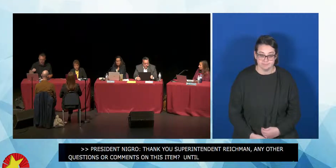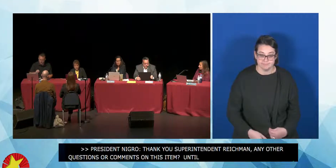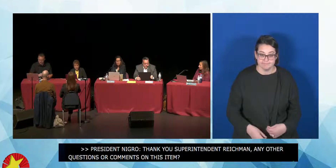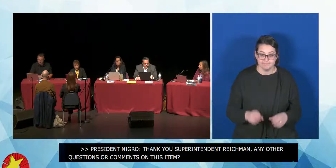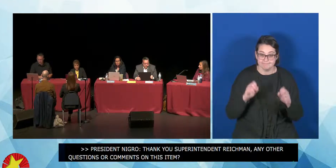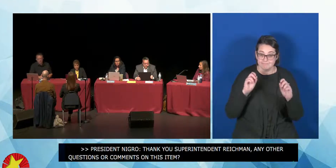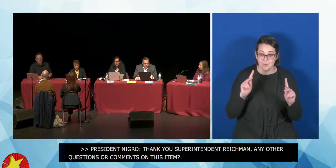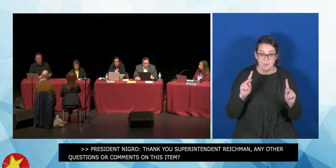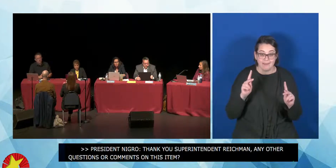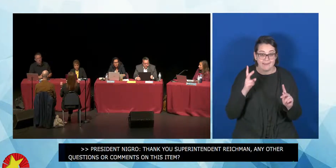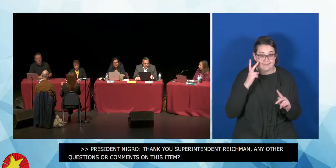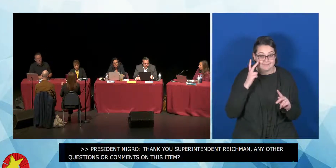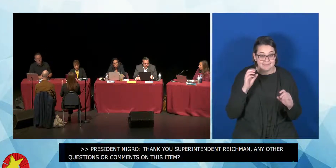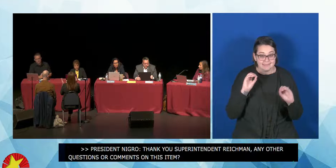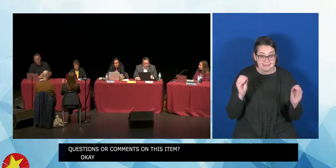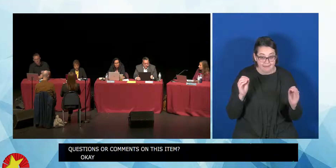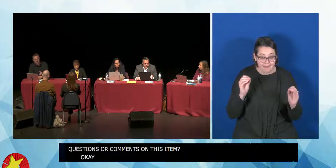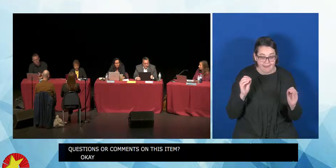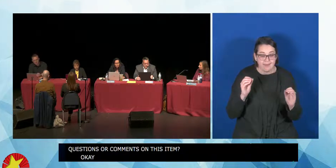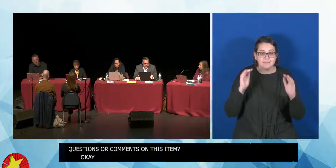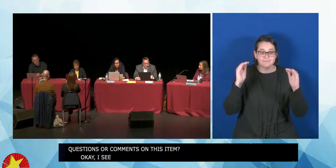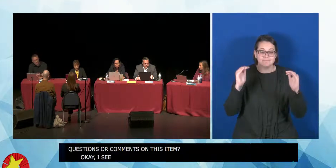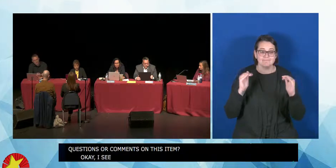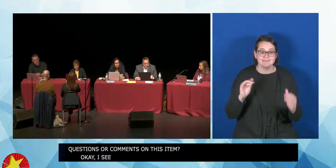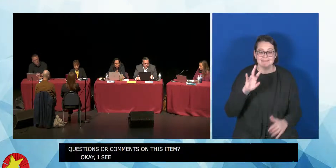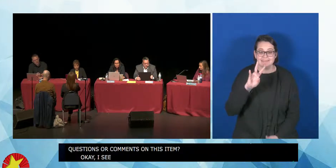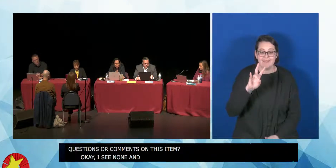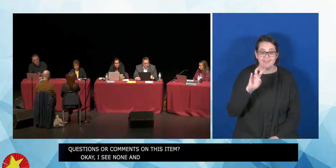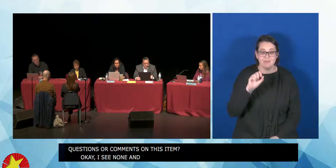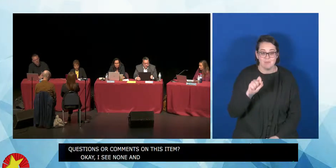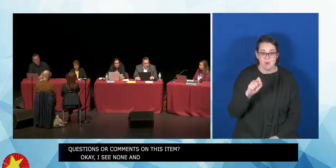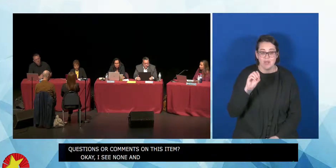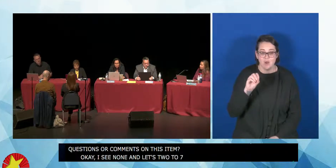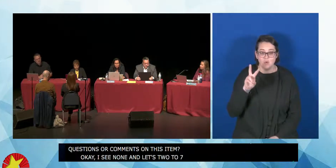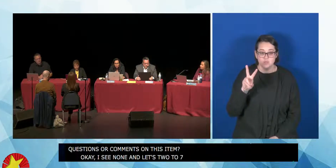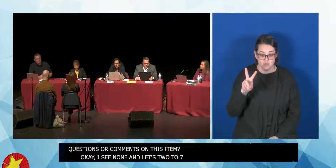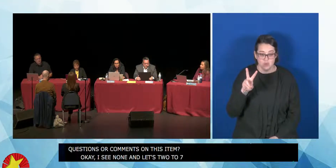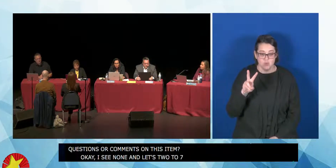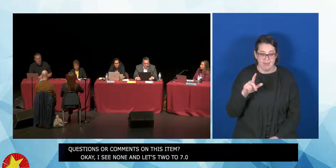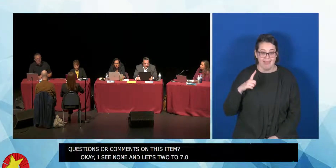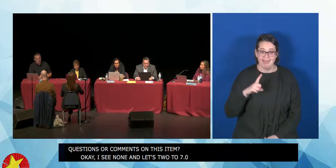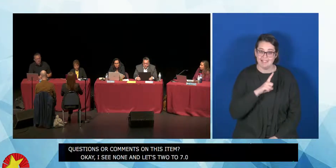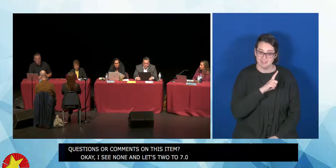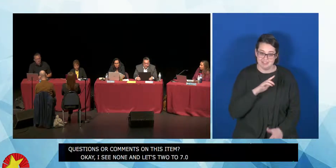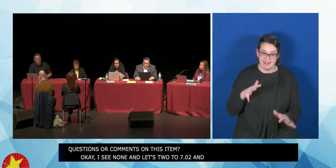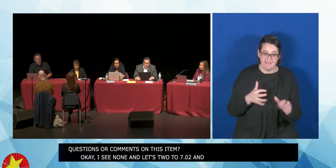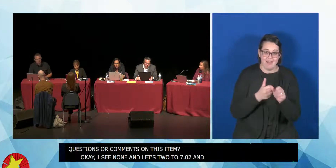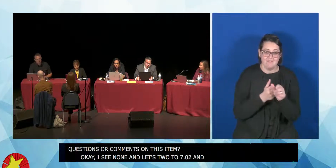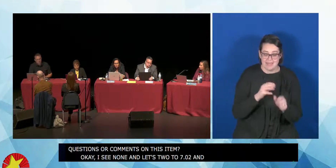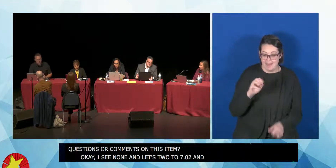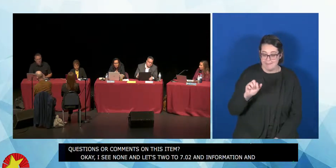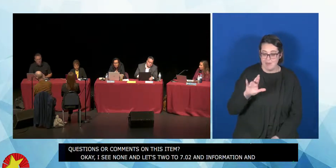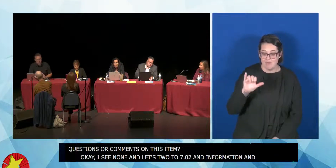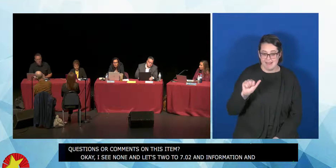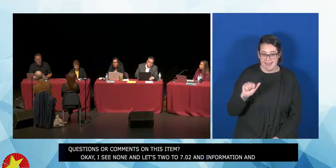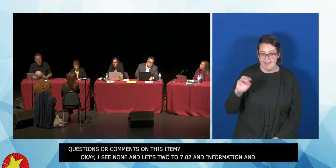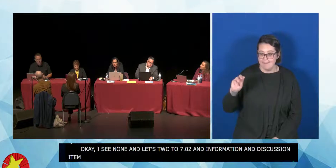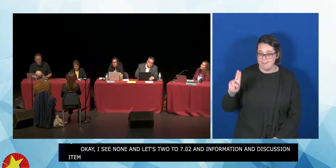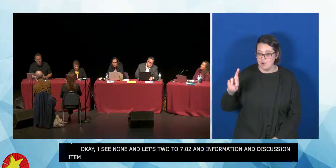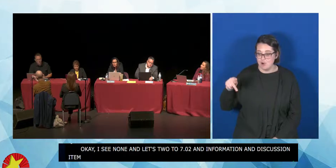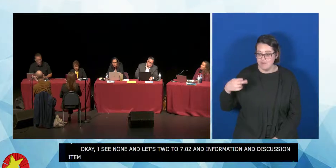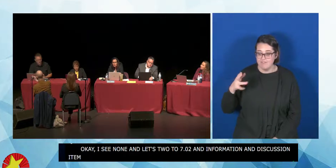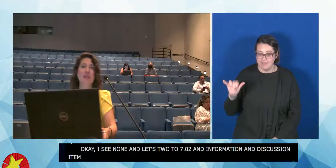Okay, seeing none, we're going to go to 702, information and discussion item, legislative update. Maria Murphy, Director of Policy and Government Relations.